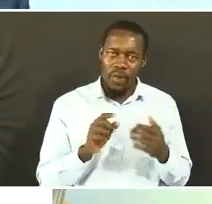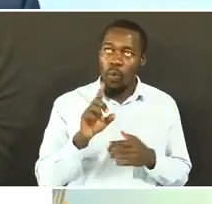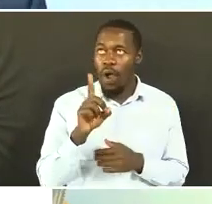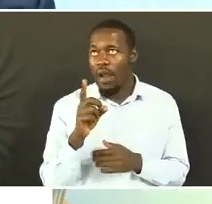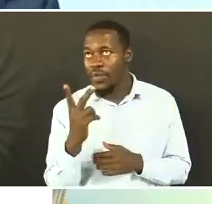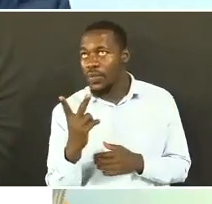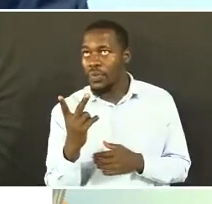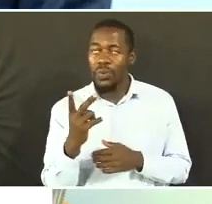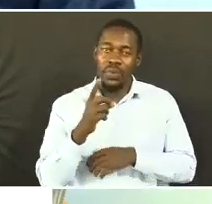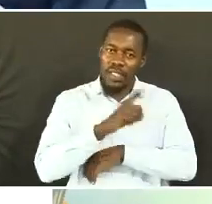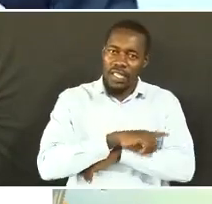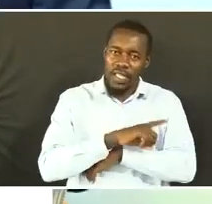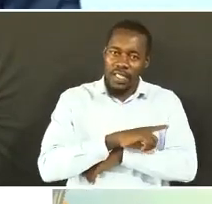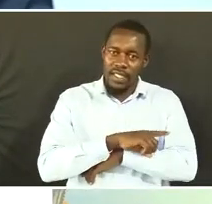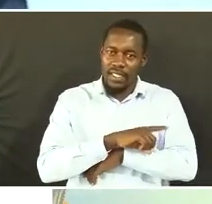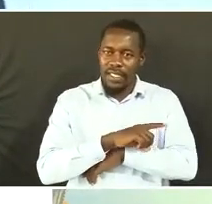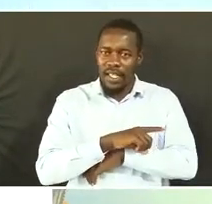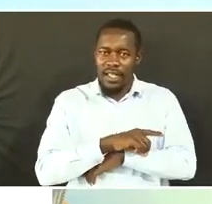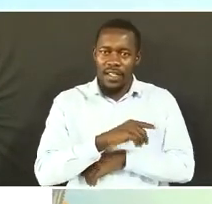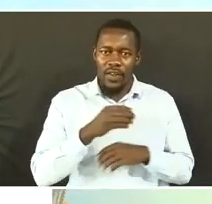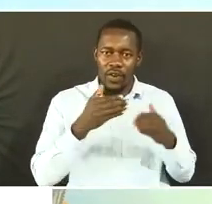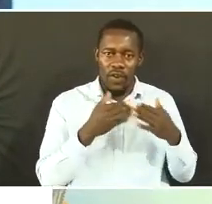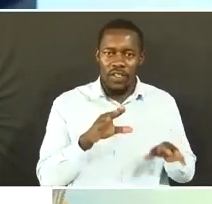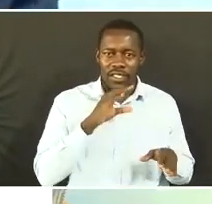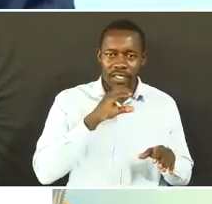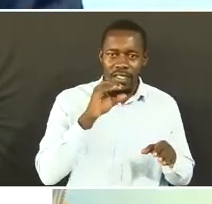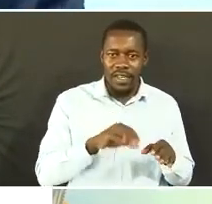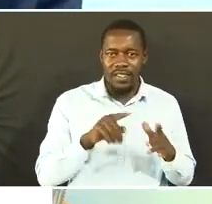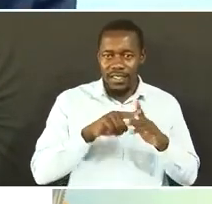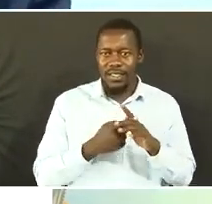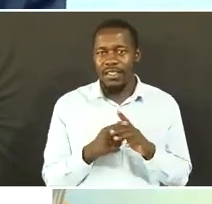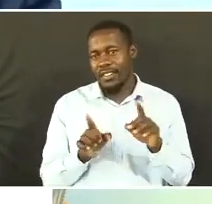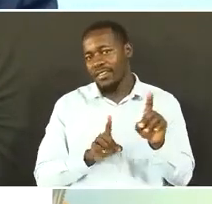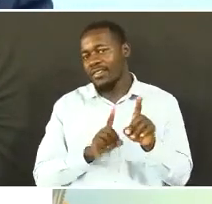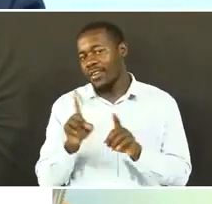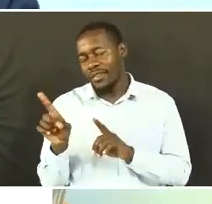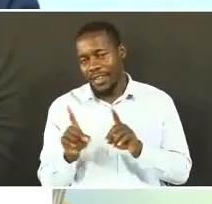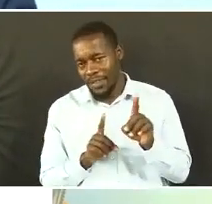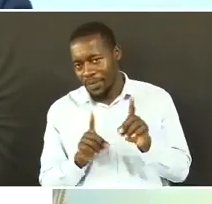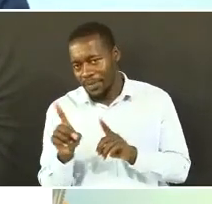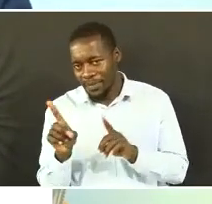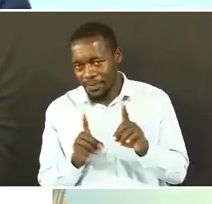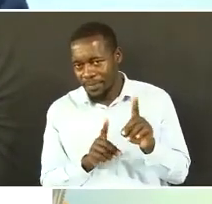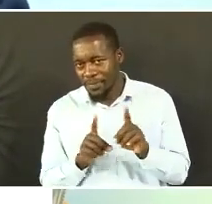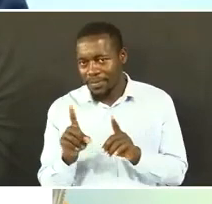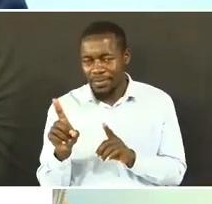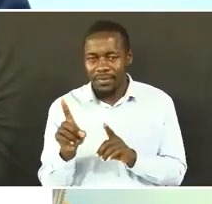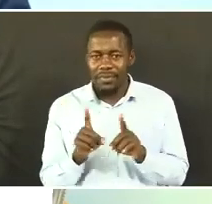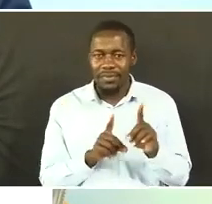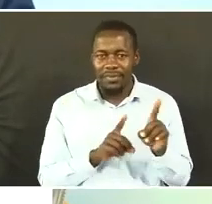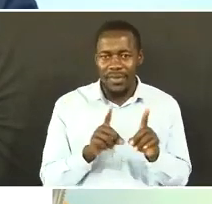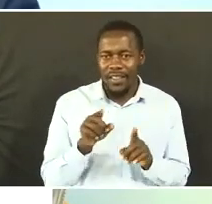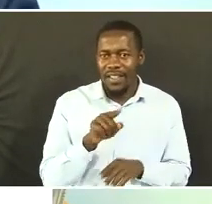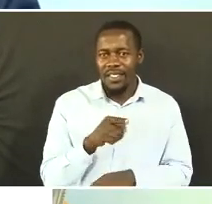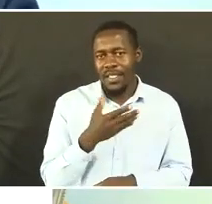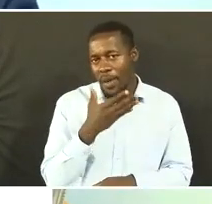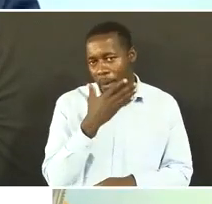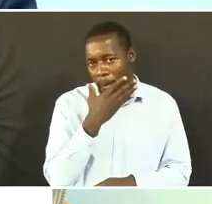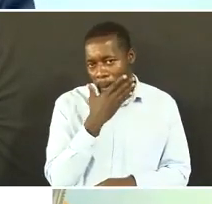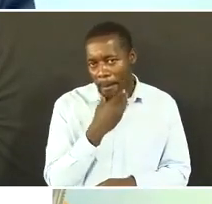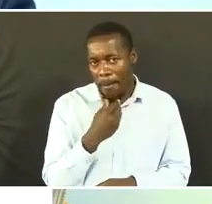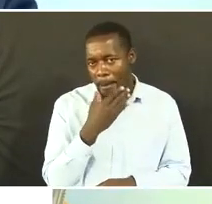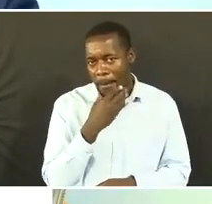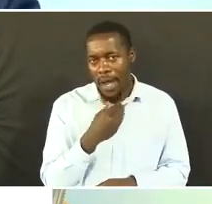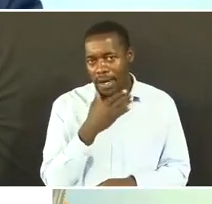for those that consider the prophetic landmarks as we do. It is while the man of business will be